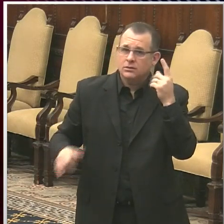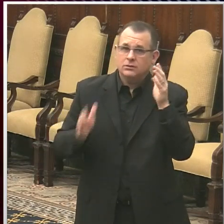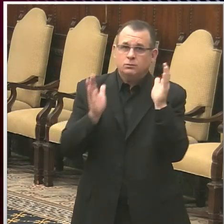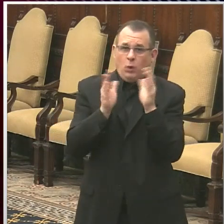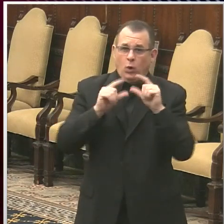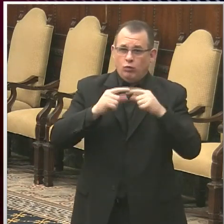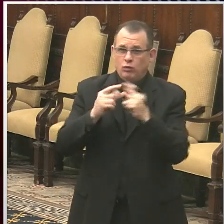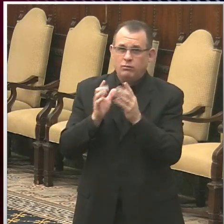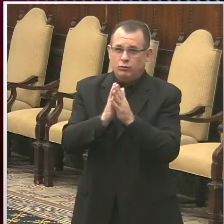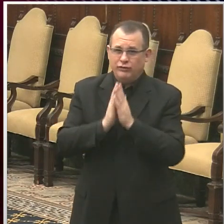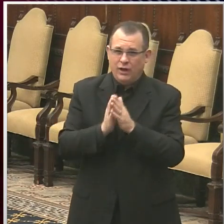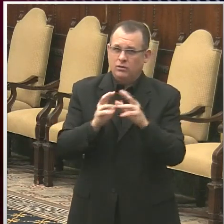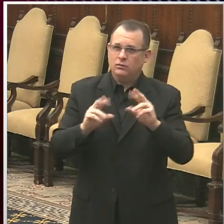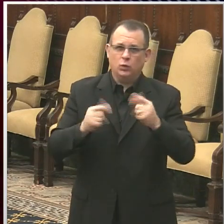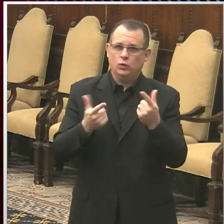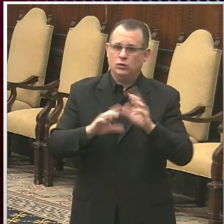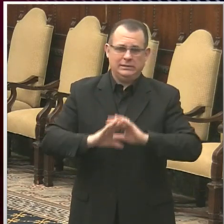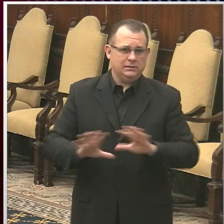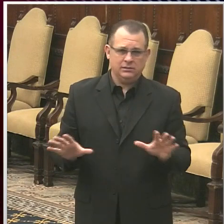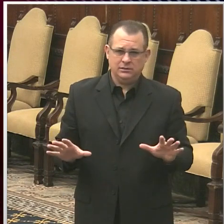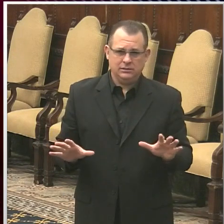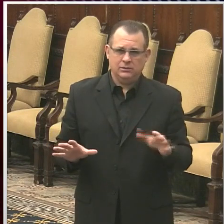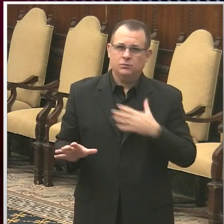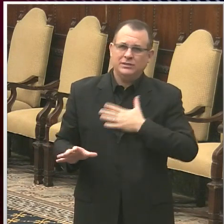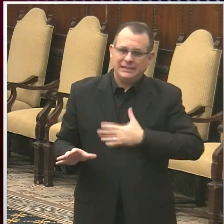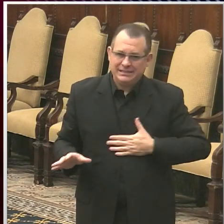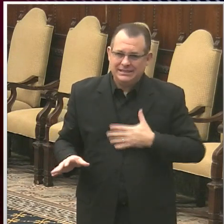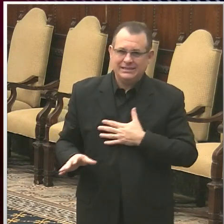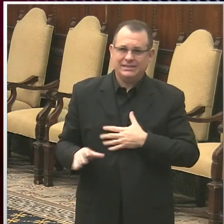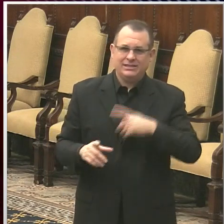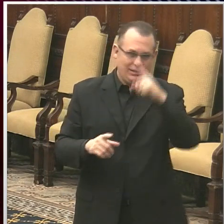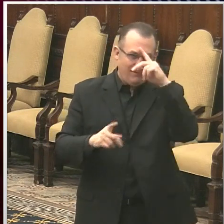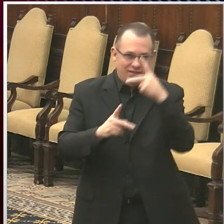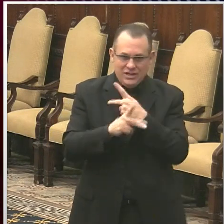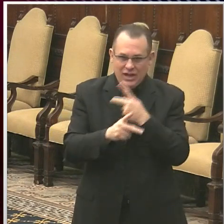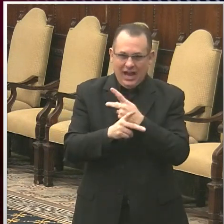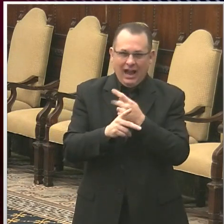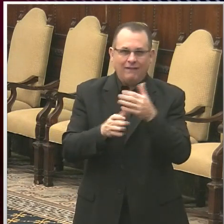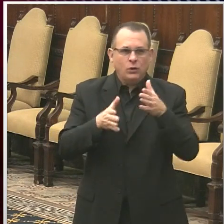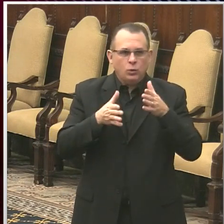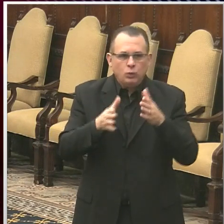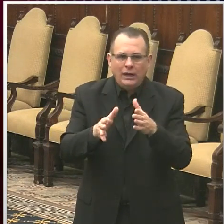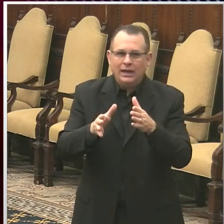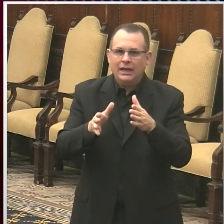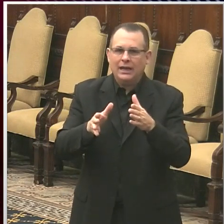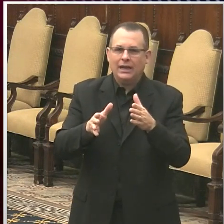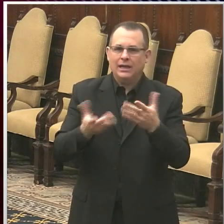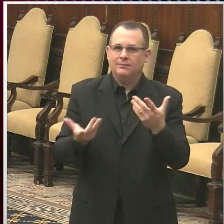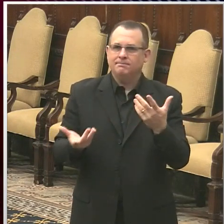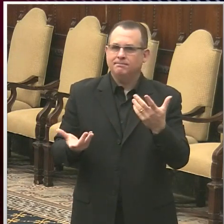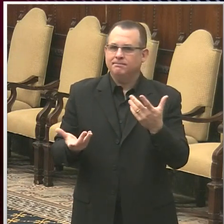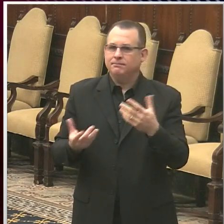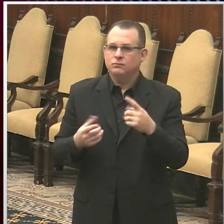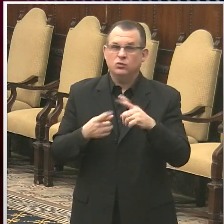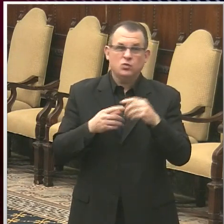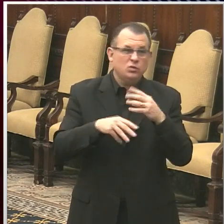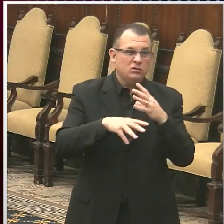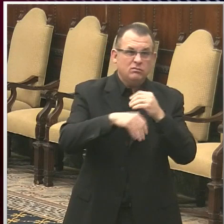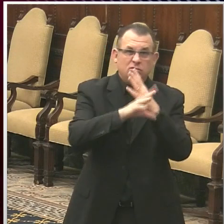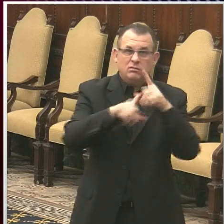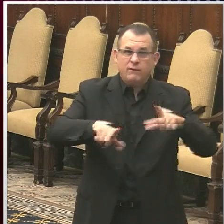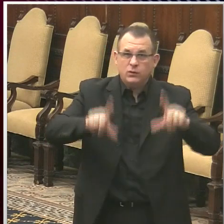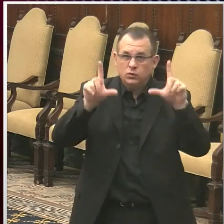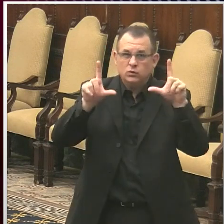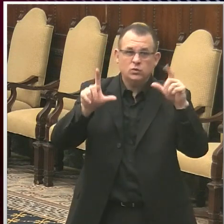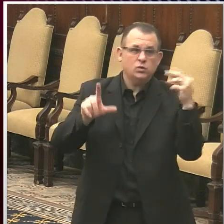prayer, we would ask people to figure out a creative way to do it alternatively. So